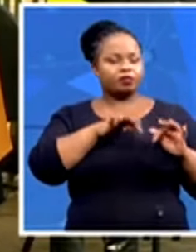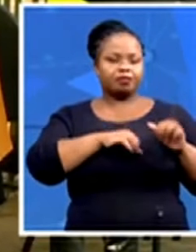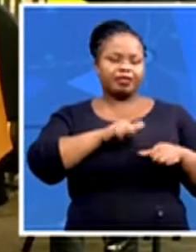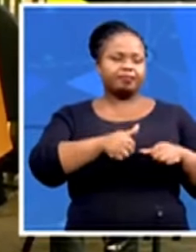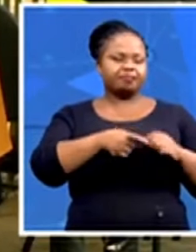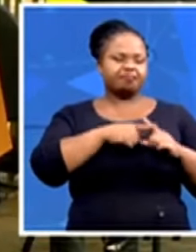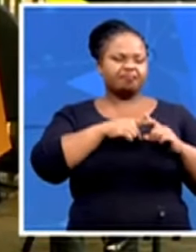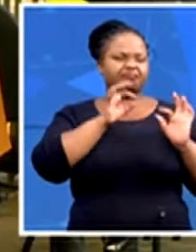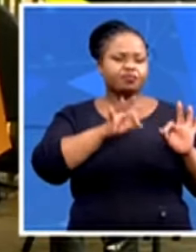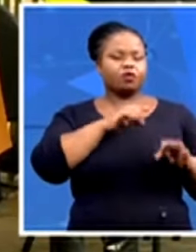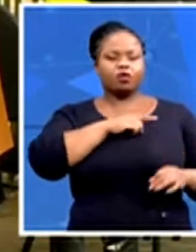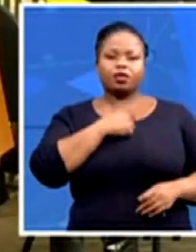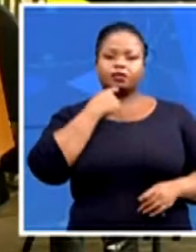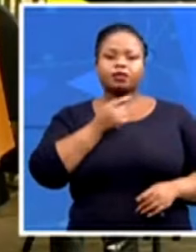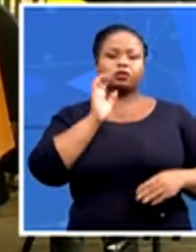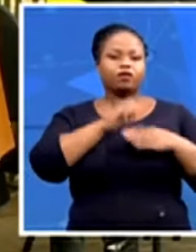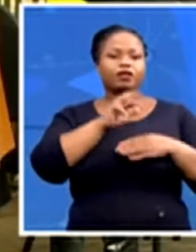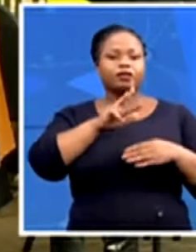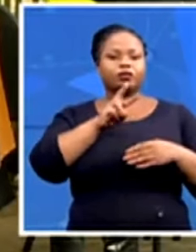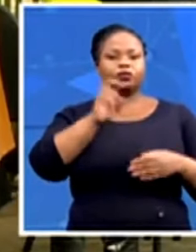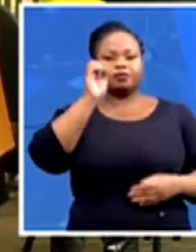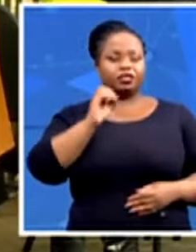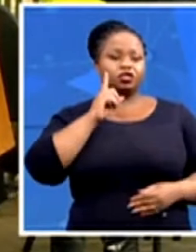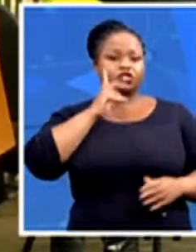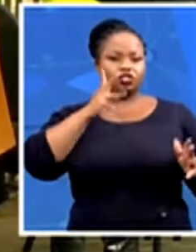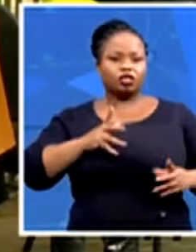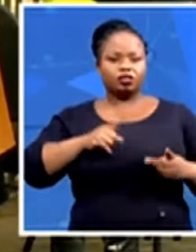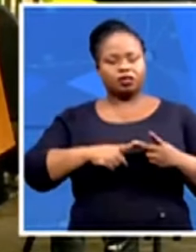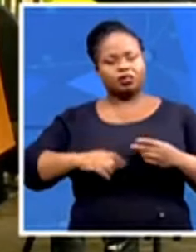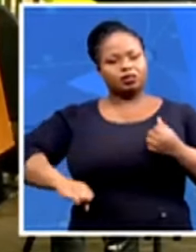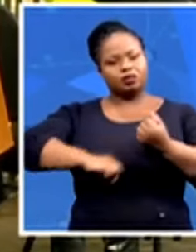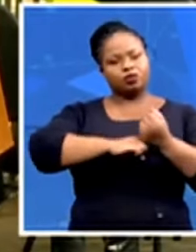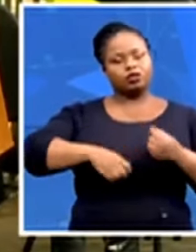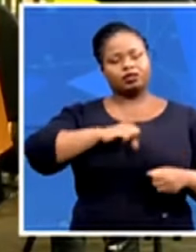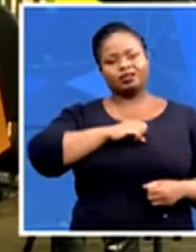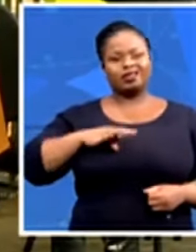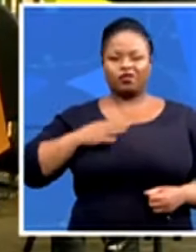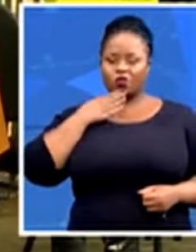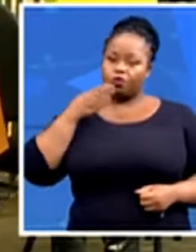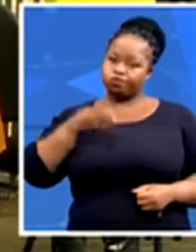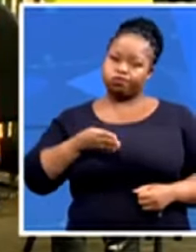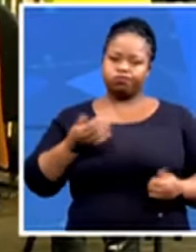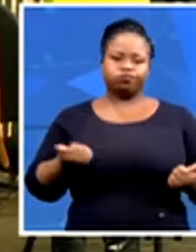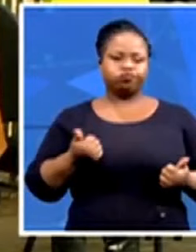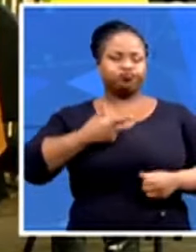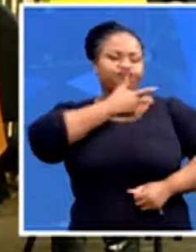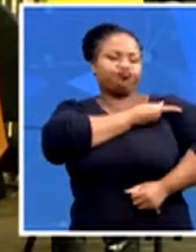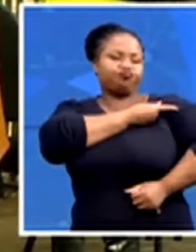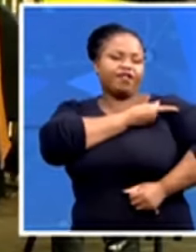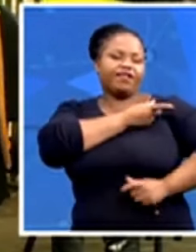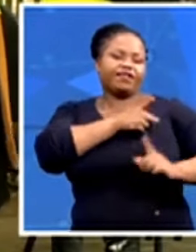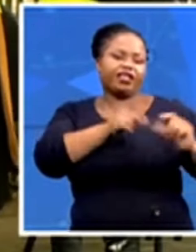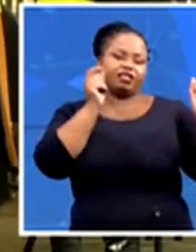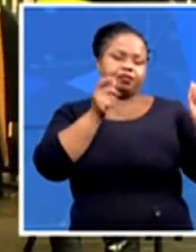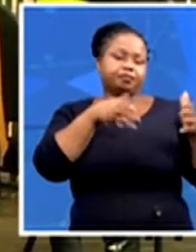92% of teachers and supporting staff people that have been vaccinated in schools here in the